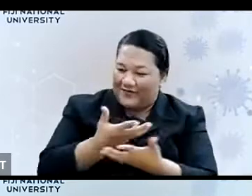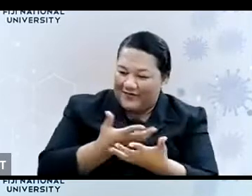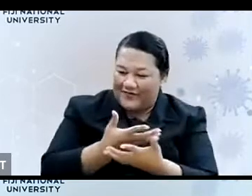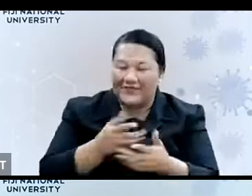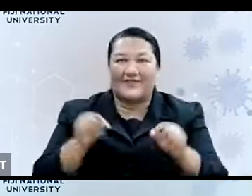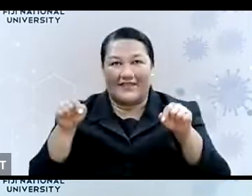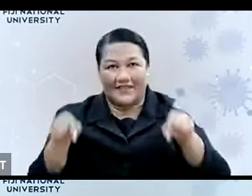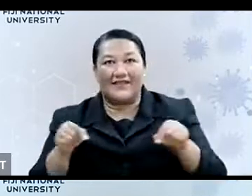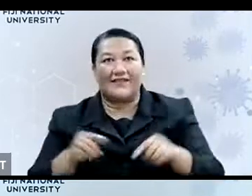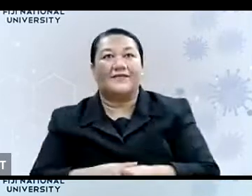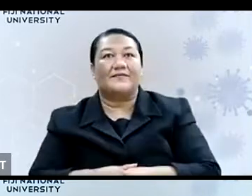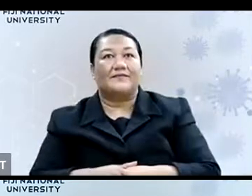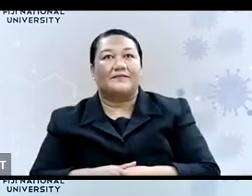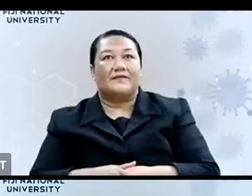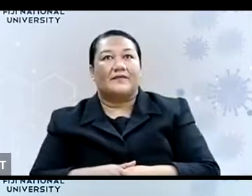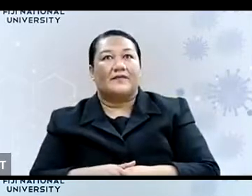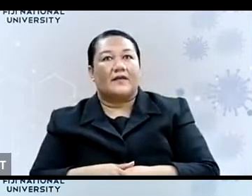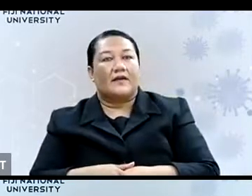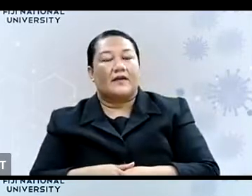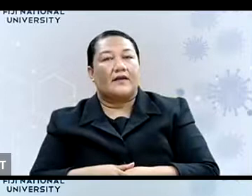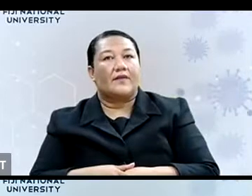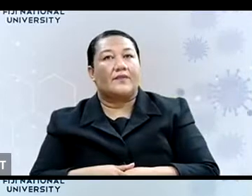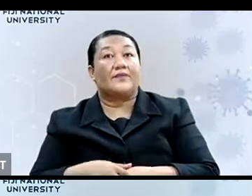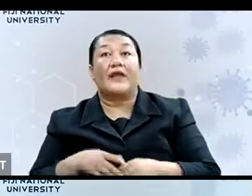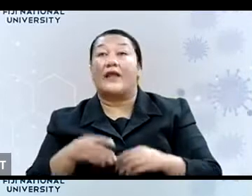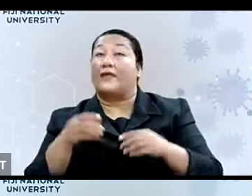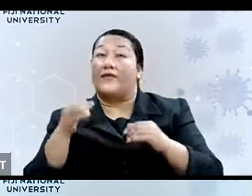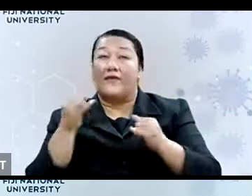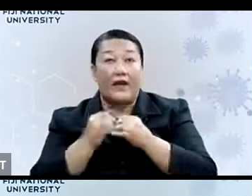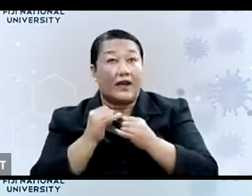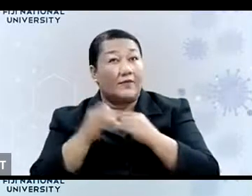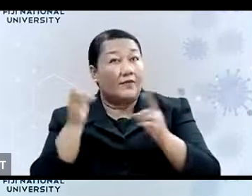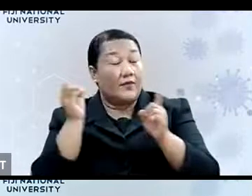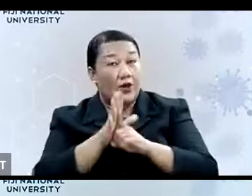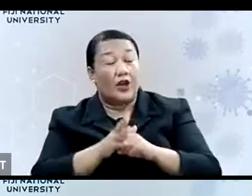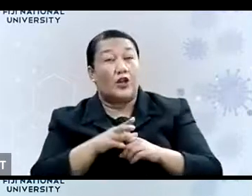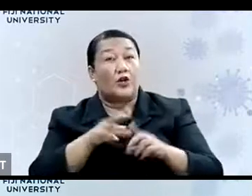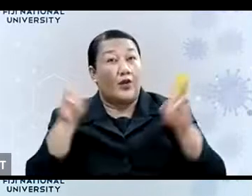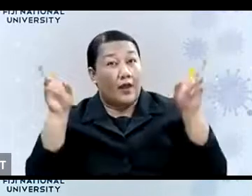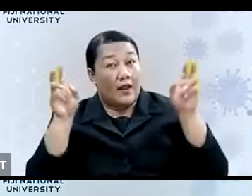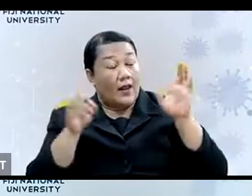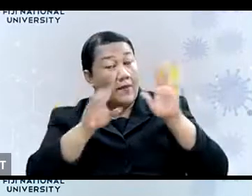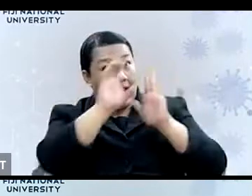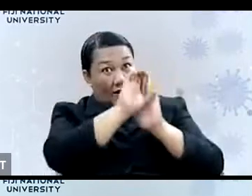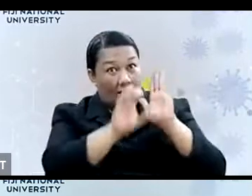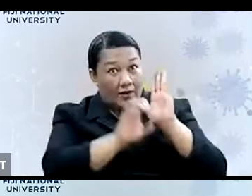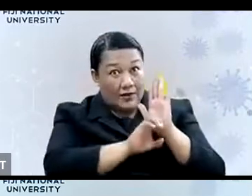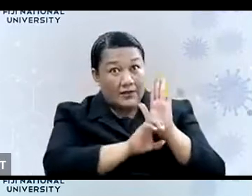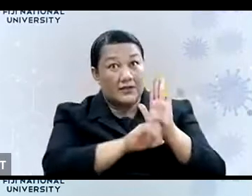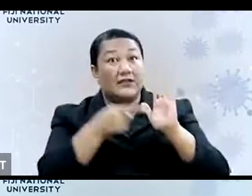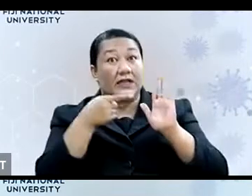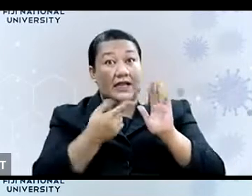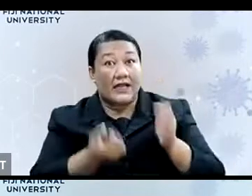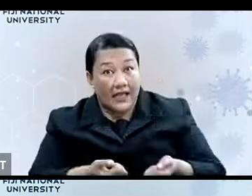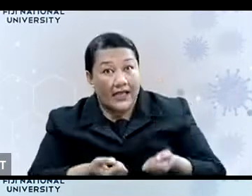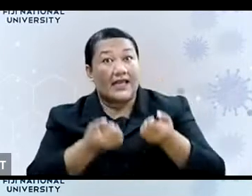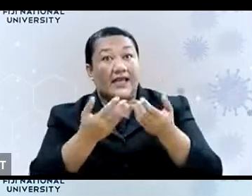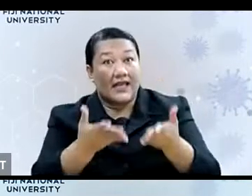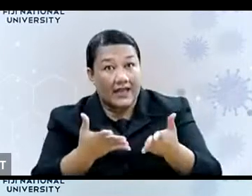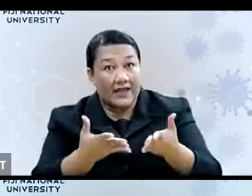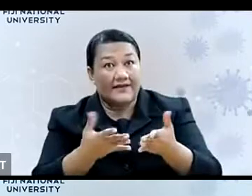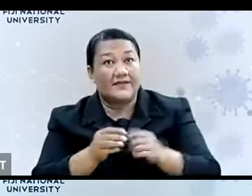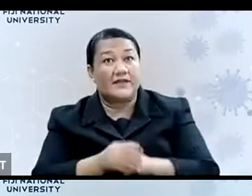that, I think it's also important to highlight that the Constitution gives an avenue for constitutional redress for